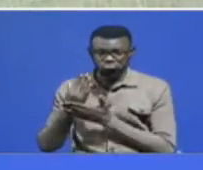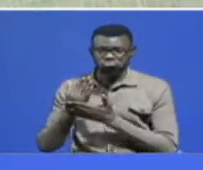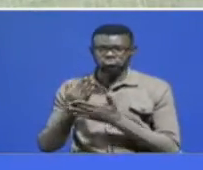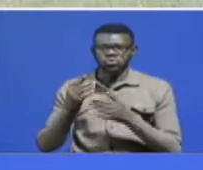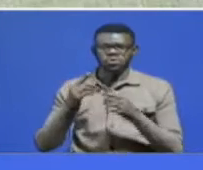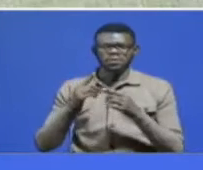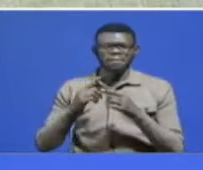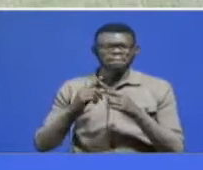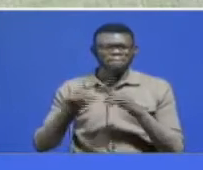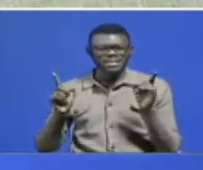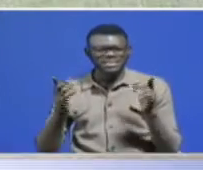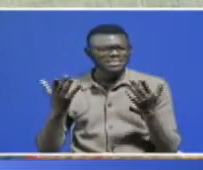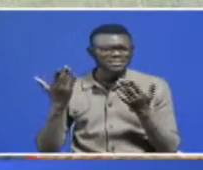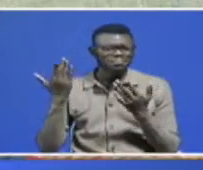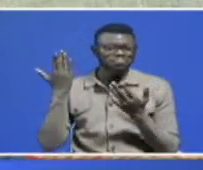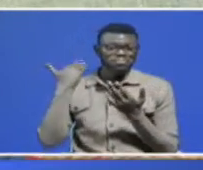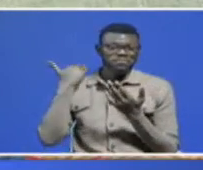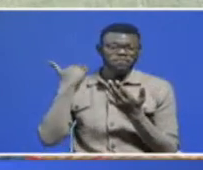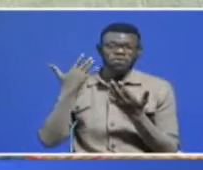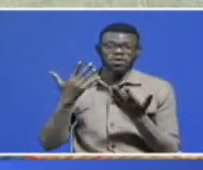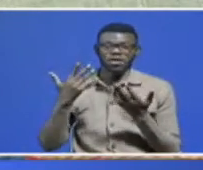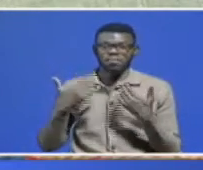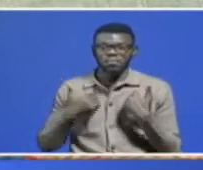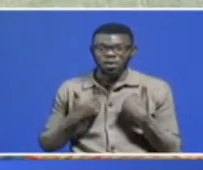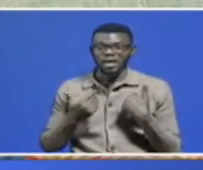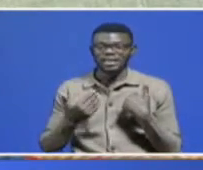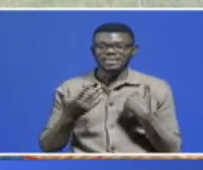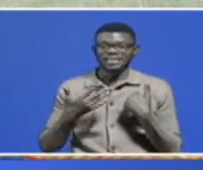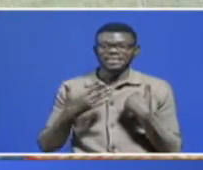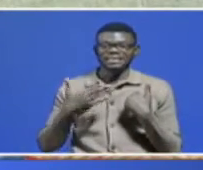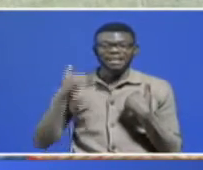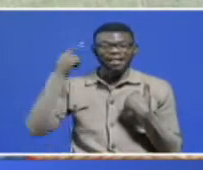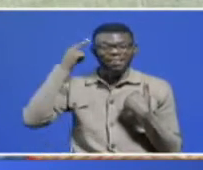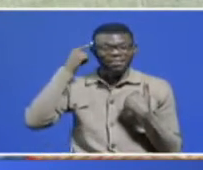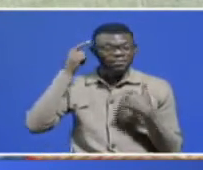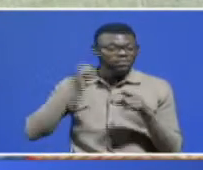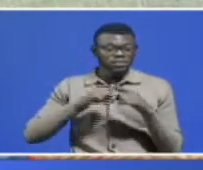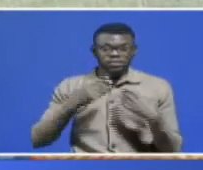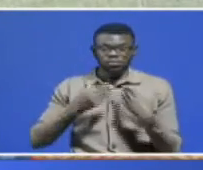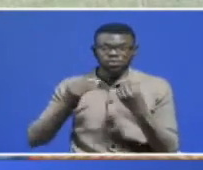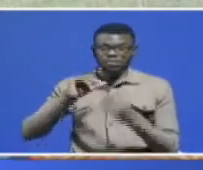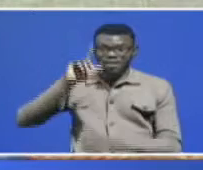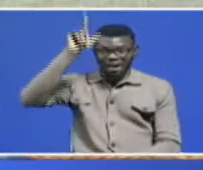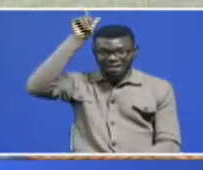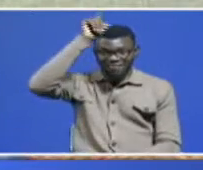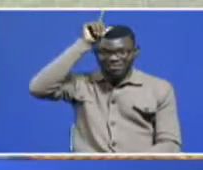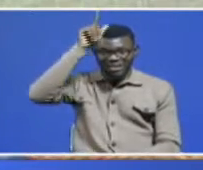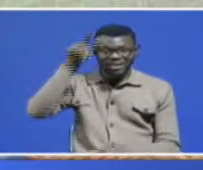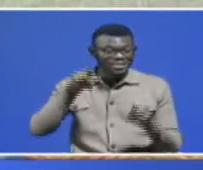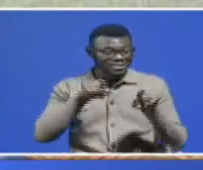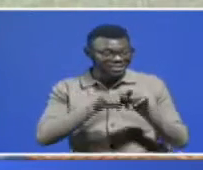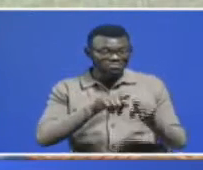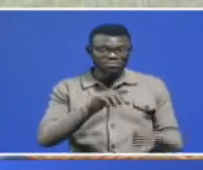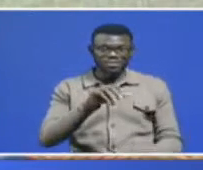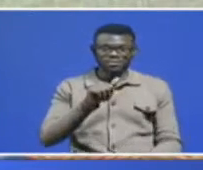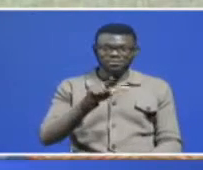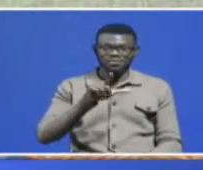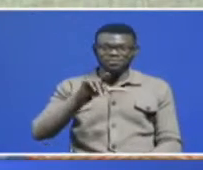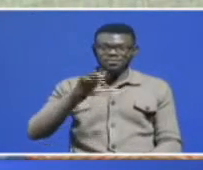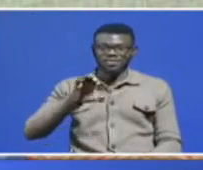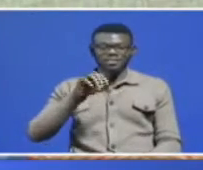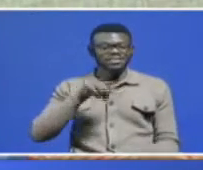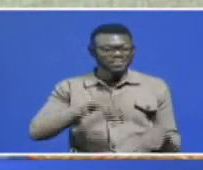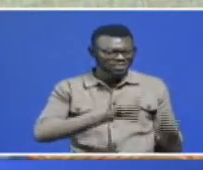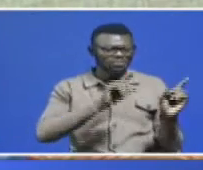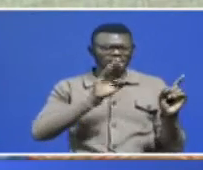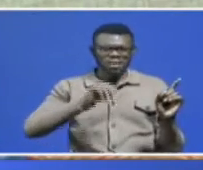controversial. Yet everyone believes and everybody says, if you go to the village, and Alice Wahome will confirm to this because she has been a member of